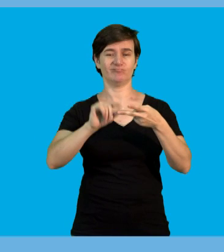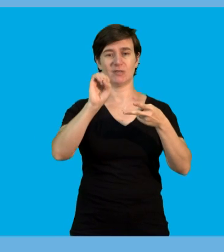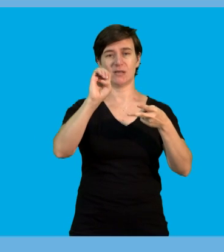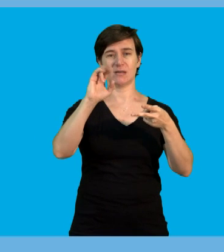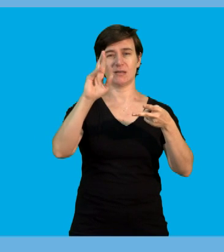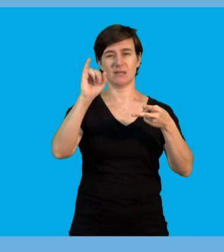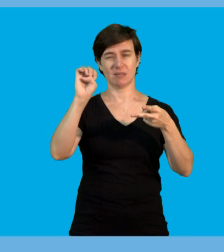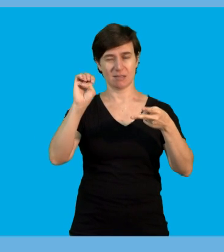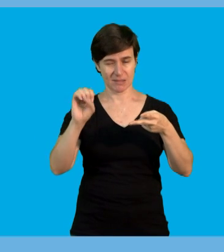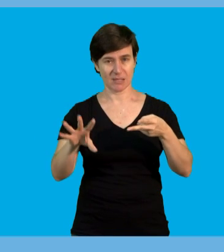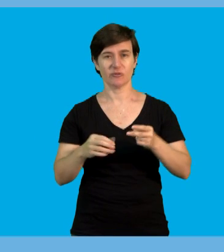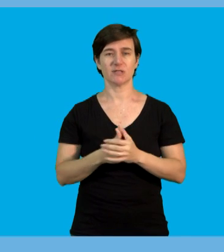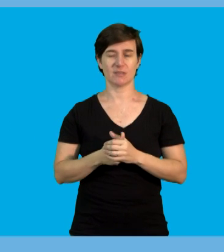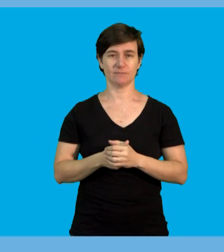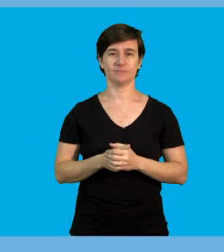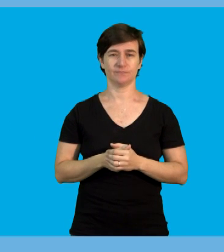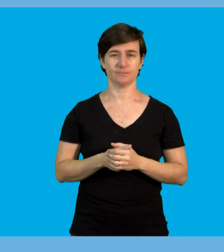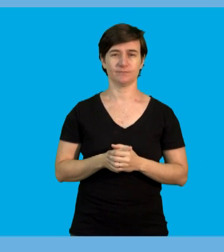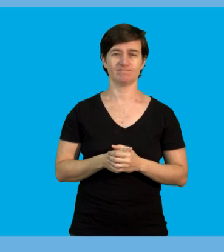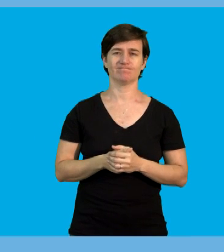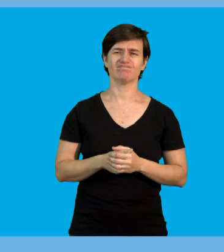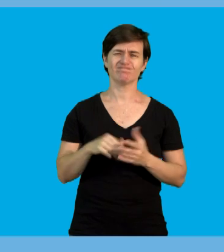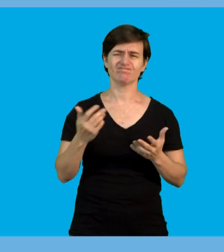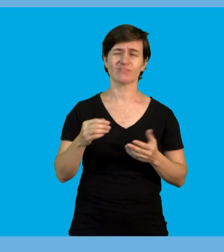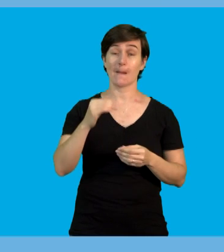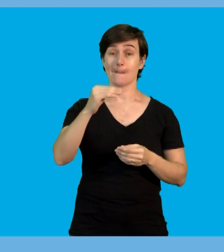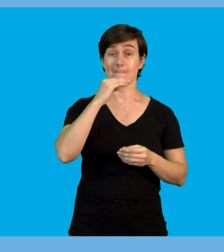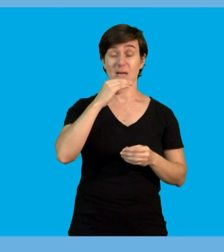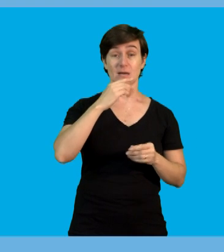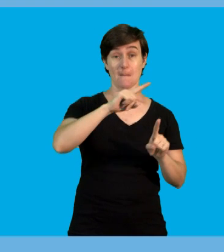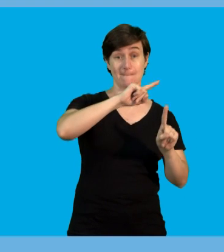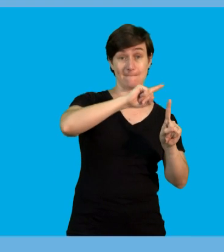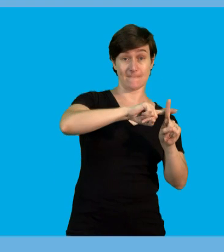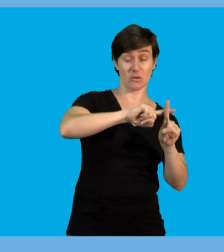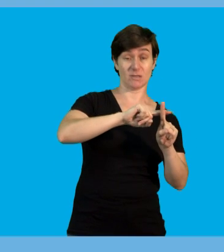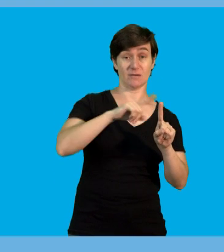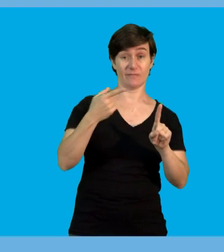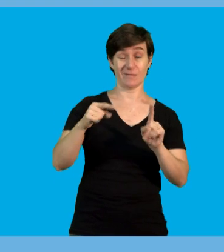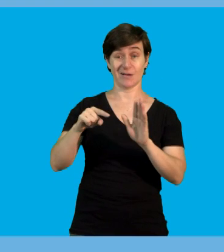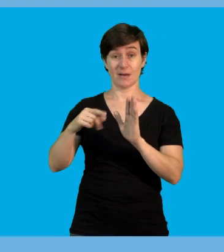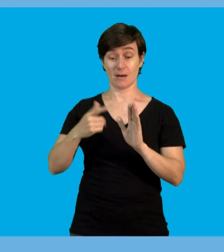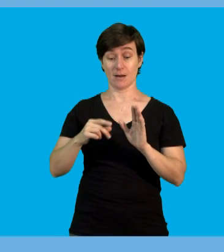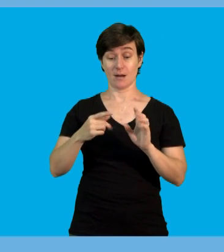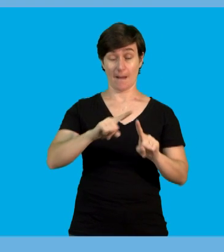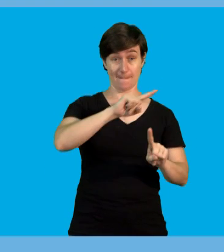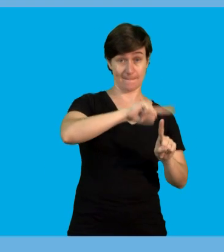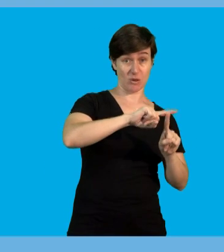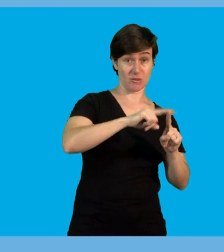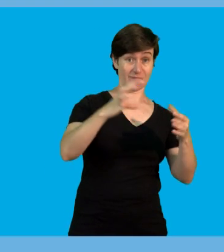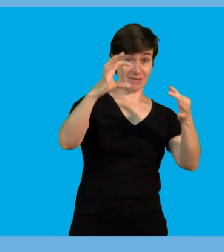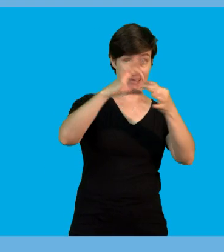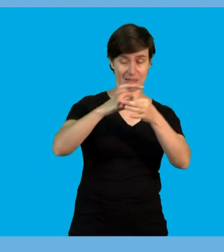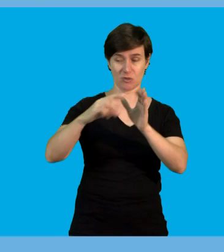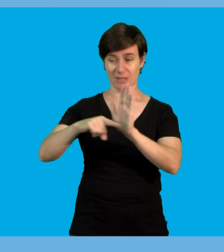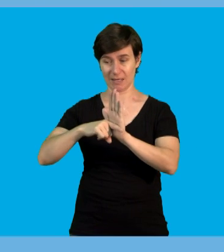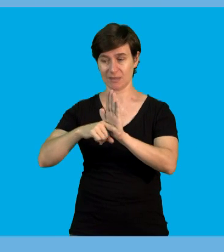we're forming a battery, and that battery is connected in series, that means the positive terminal is going to be connected to a negative